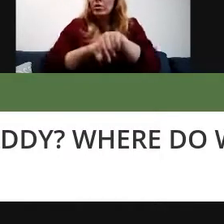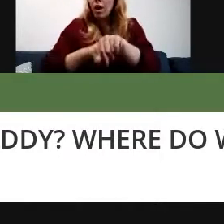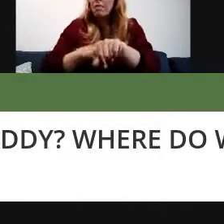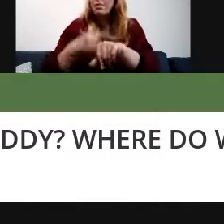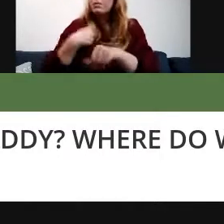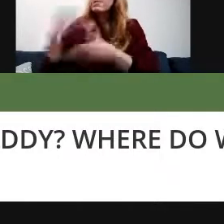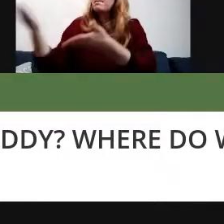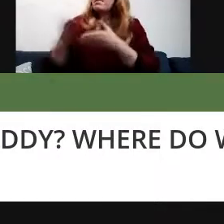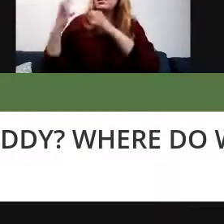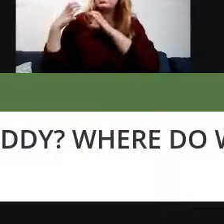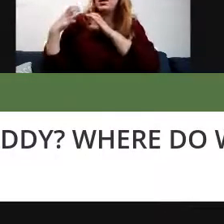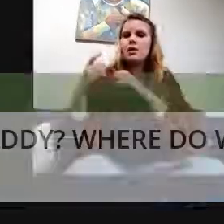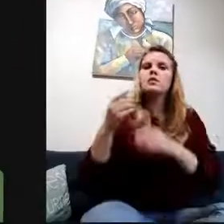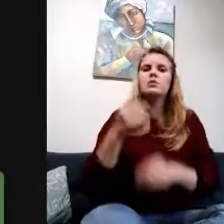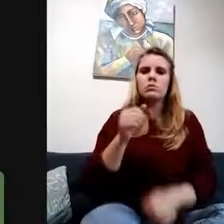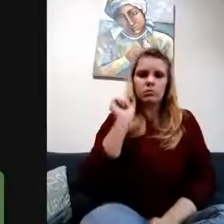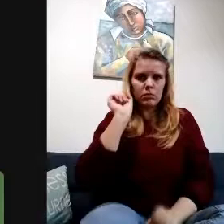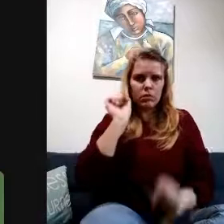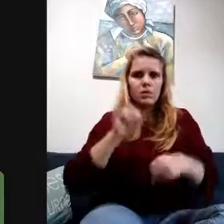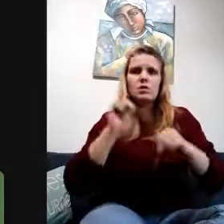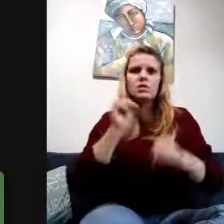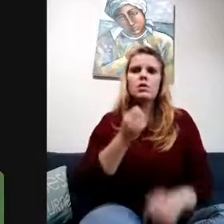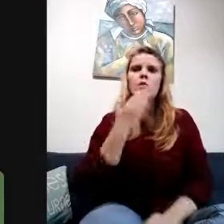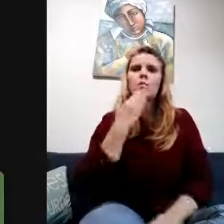That's correct, yeah. Cool.